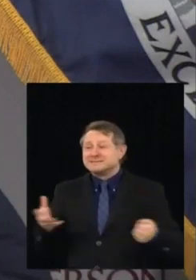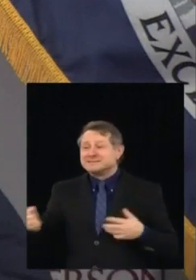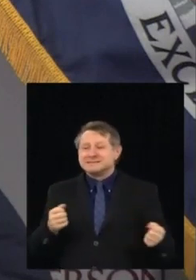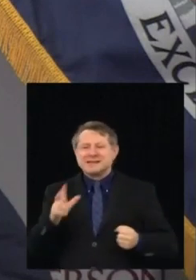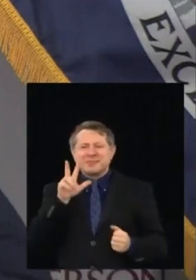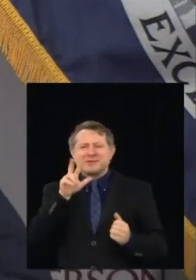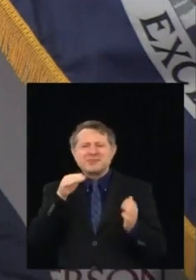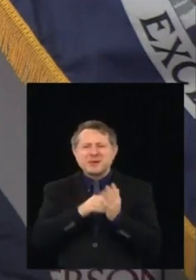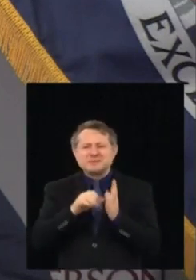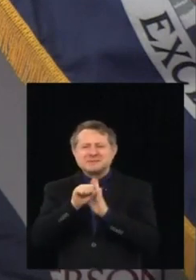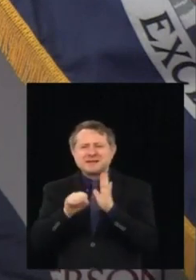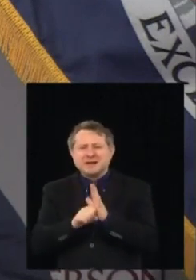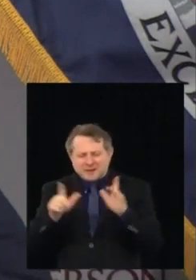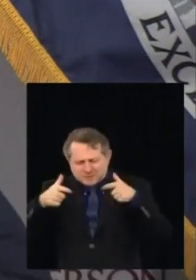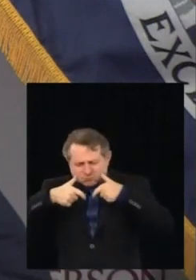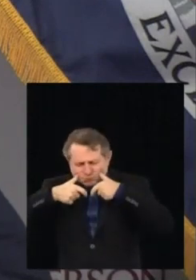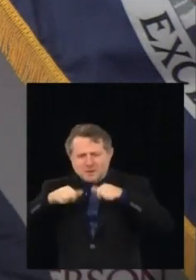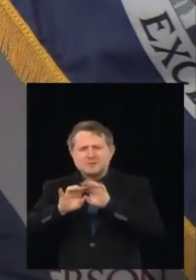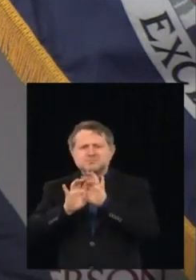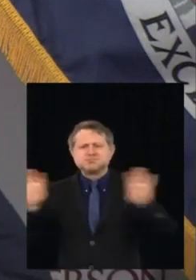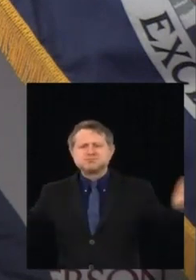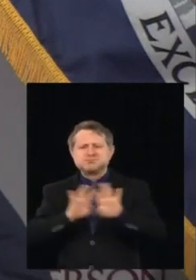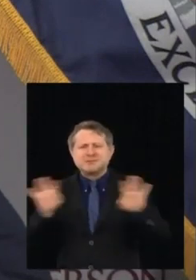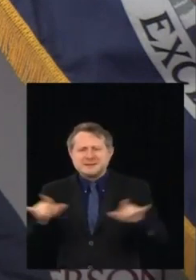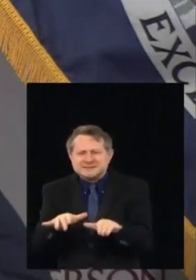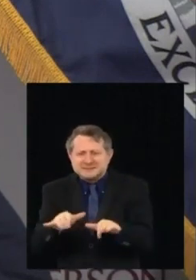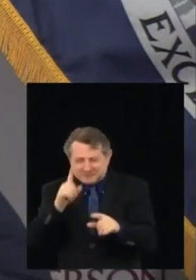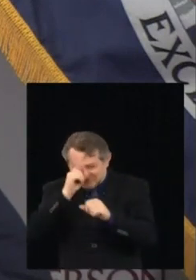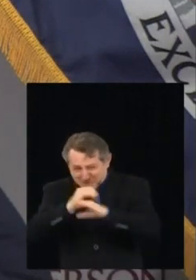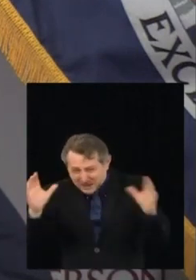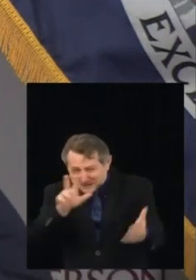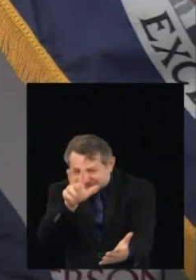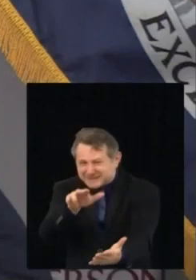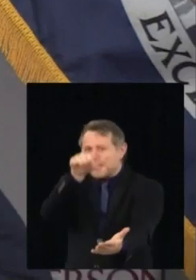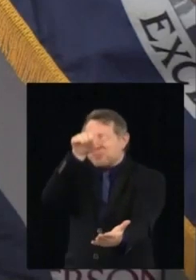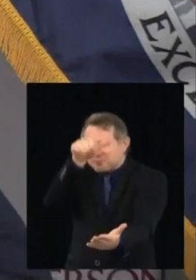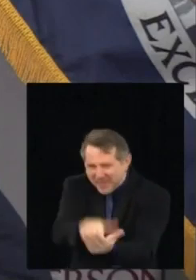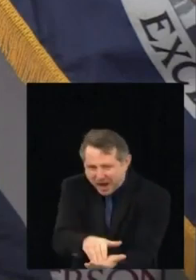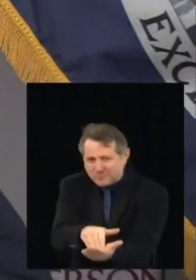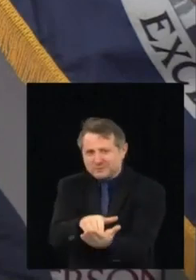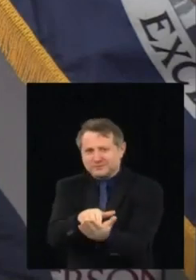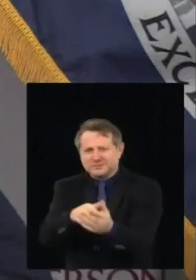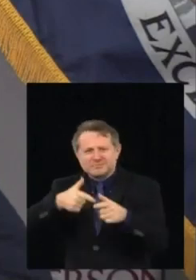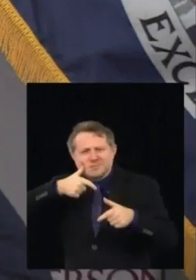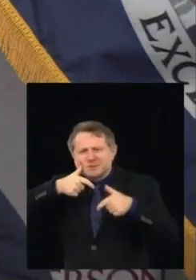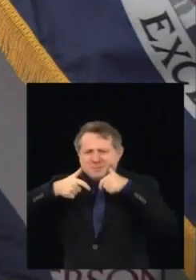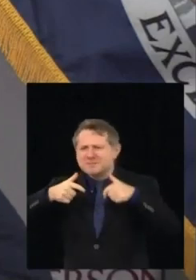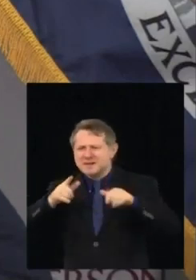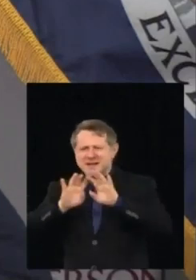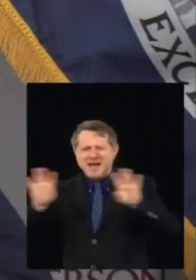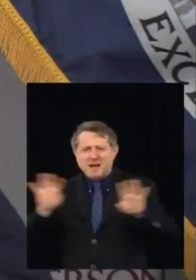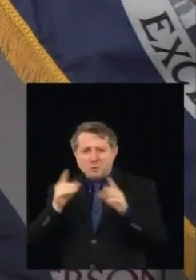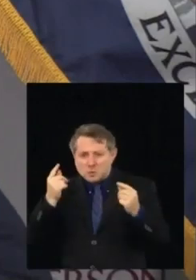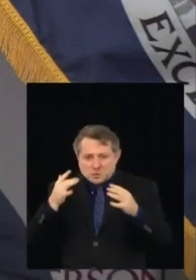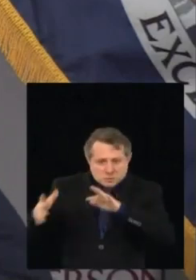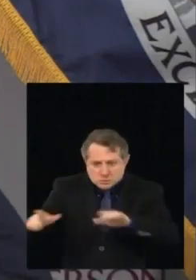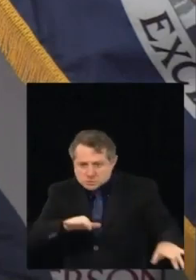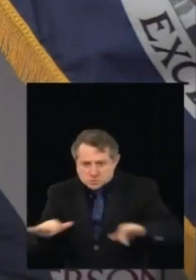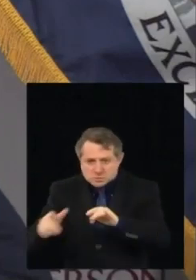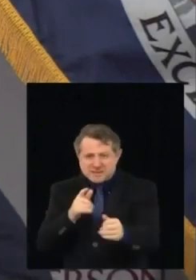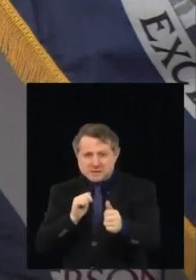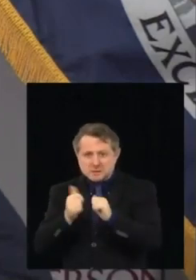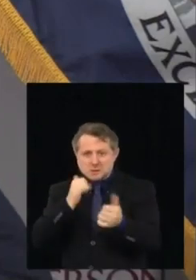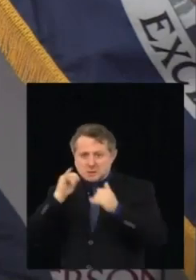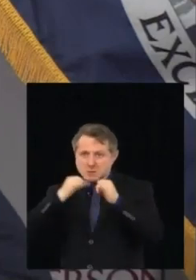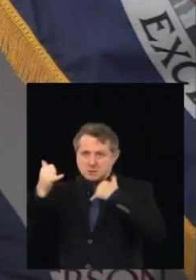and the website. Just think about that, 3,000 people trying to keep up with the increase in